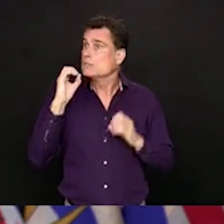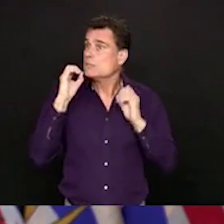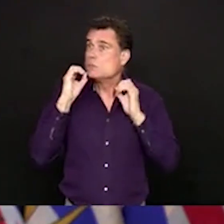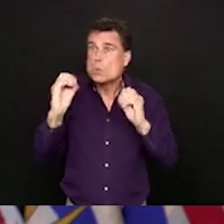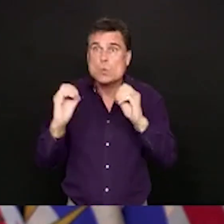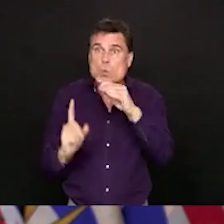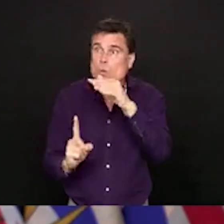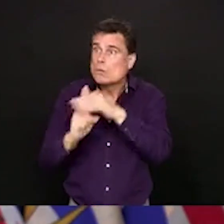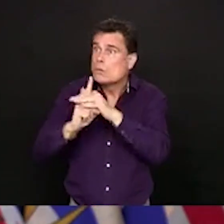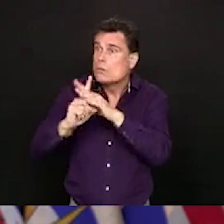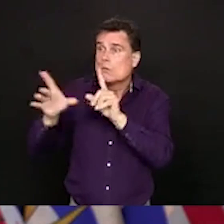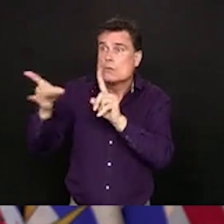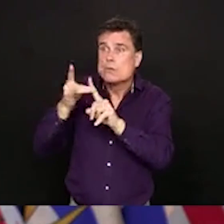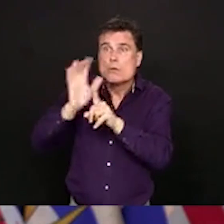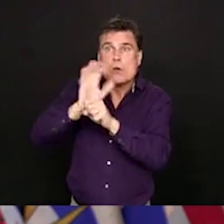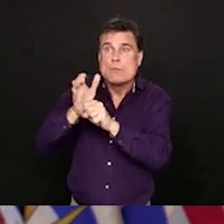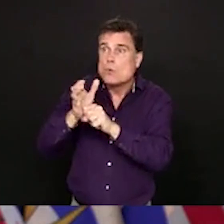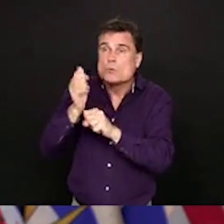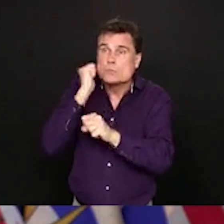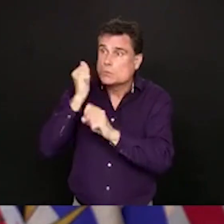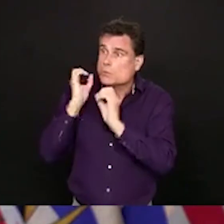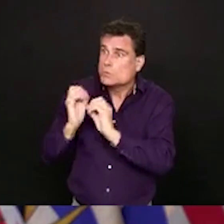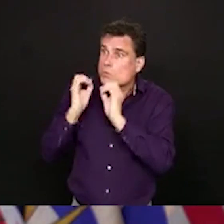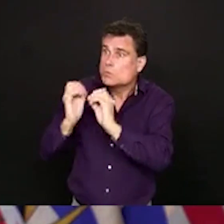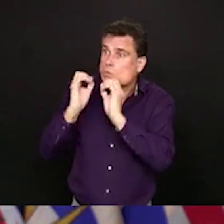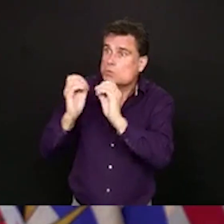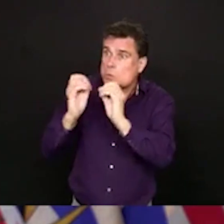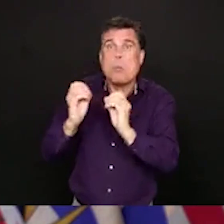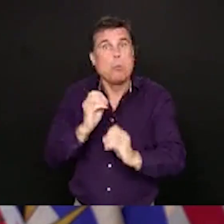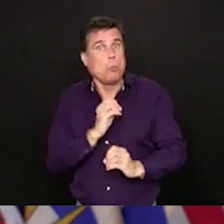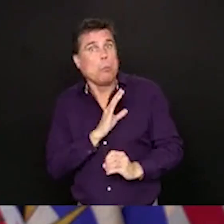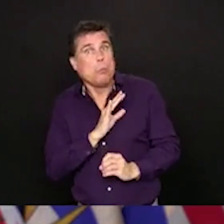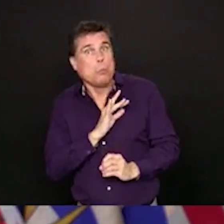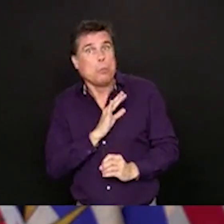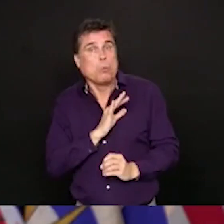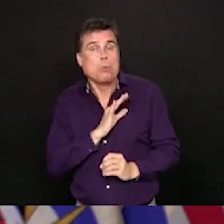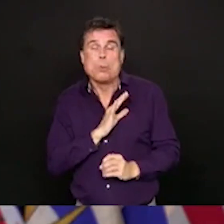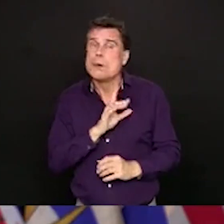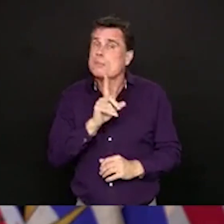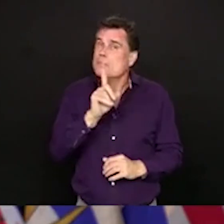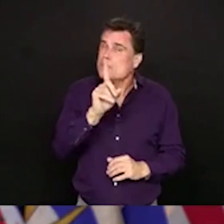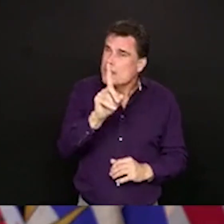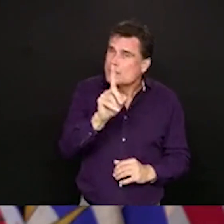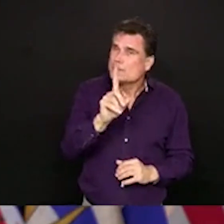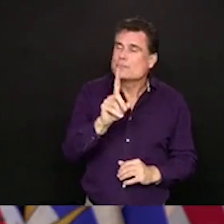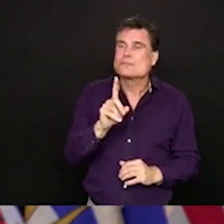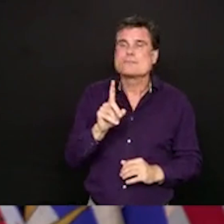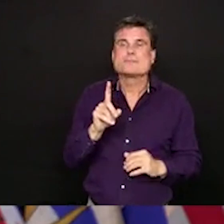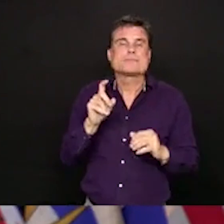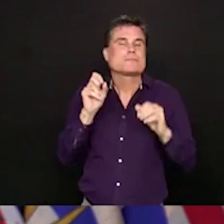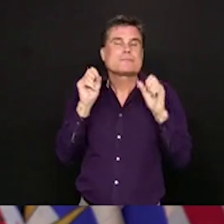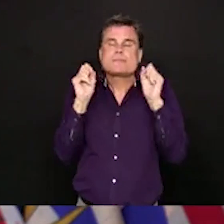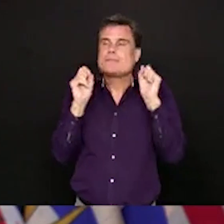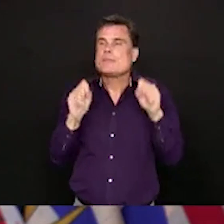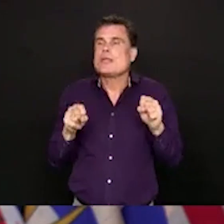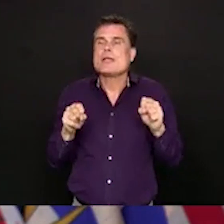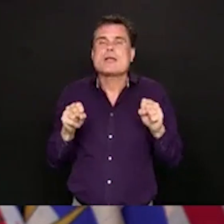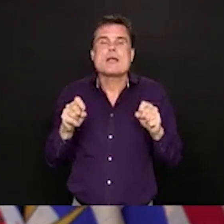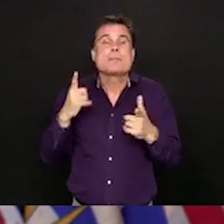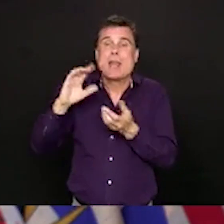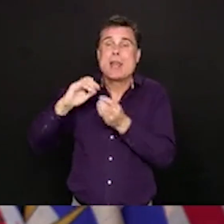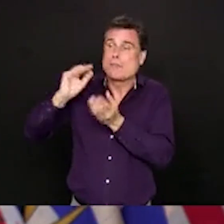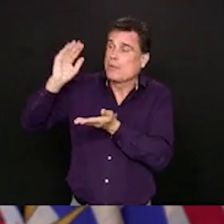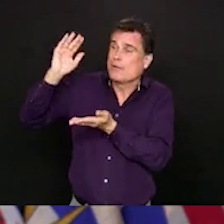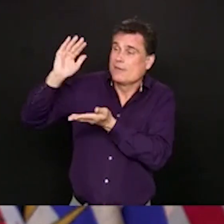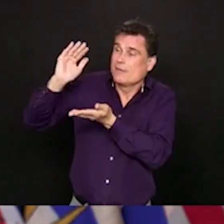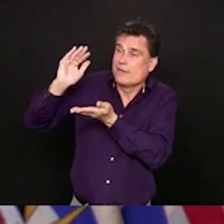ease within that if we are able to do it safely. So things like making sure that businesses that open have the